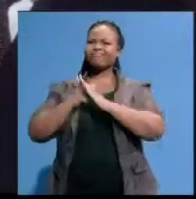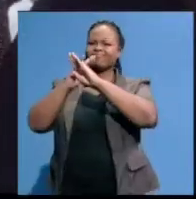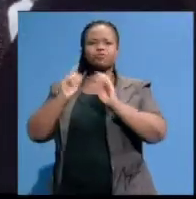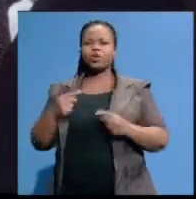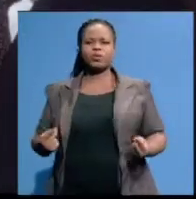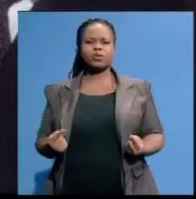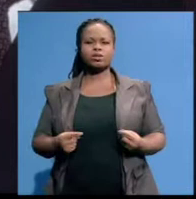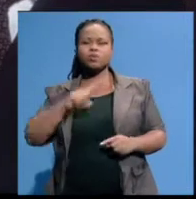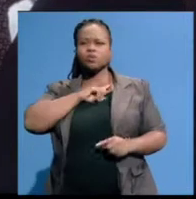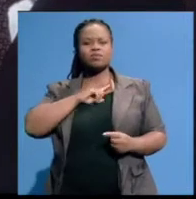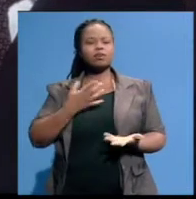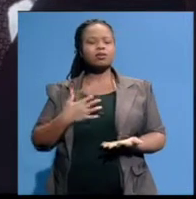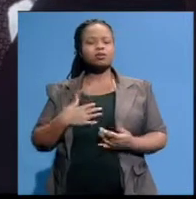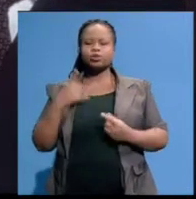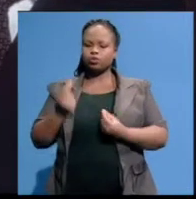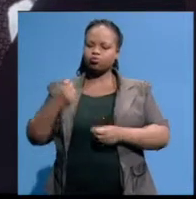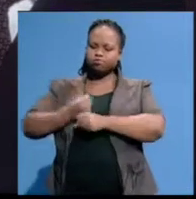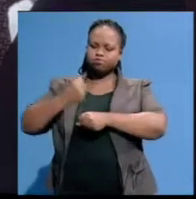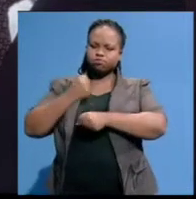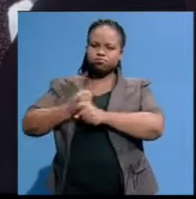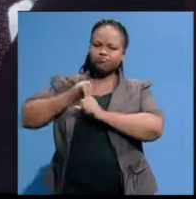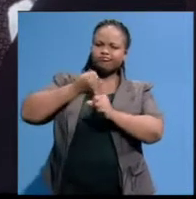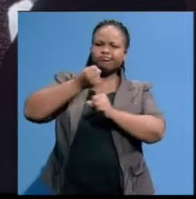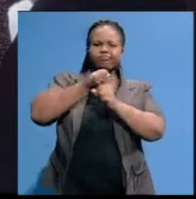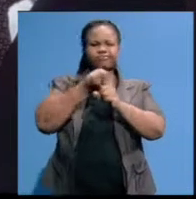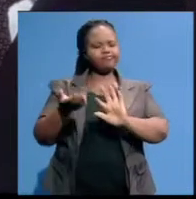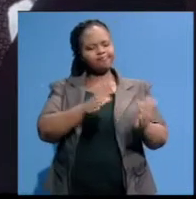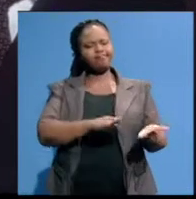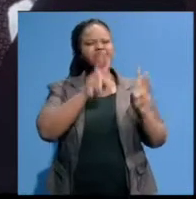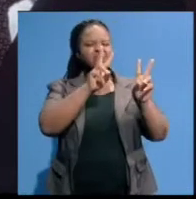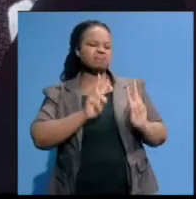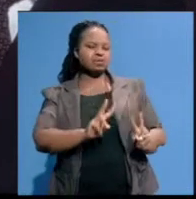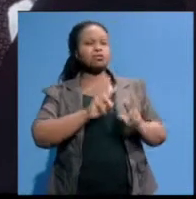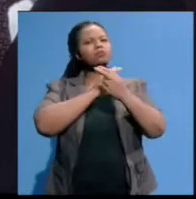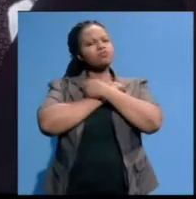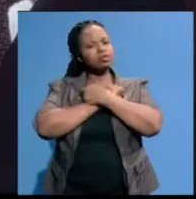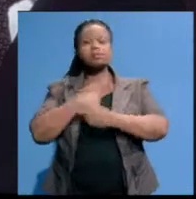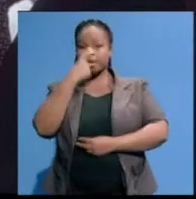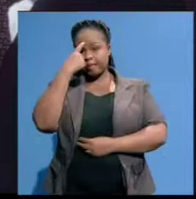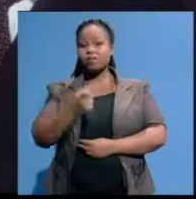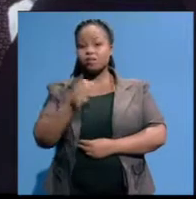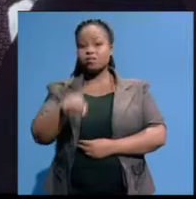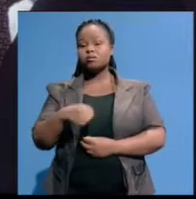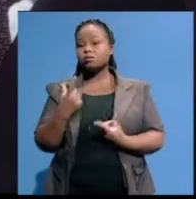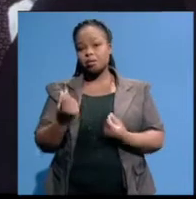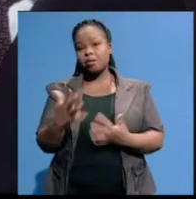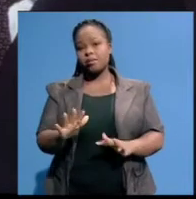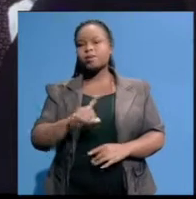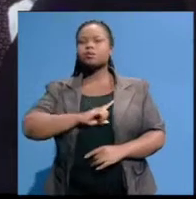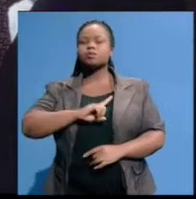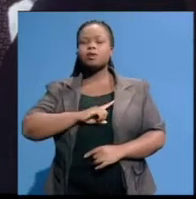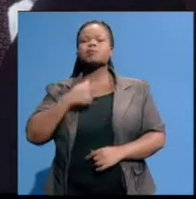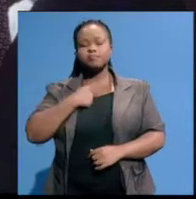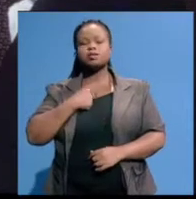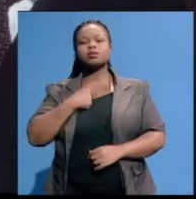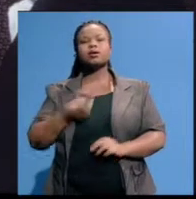his duty to his people and his country, he can rest in peace. I believe I've made that effort, and that is therefore why I will sleep